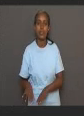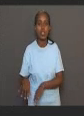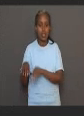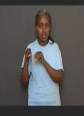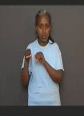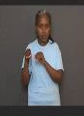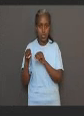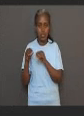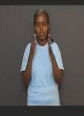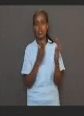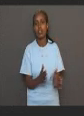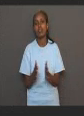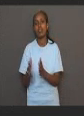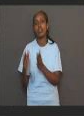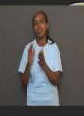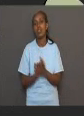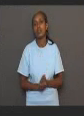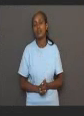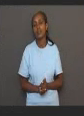Students, let's get ready.